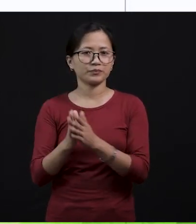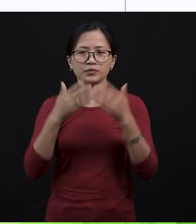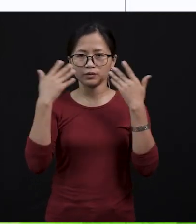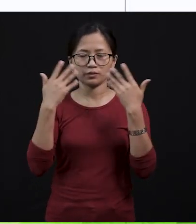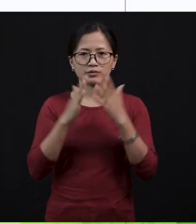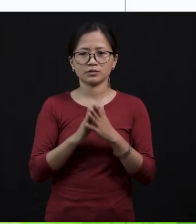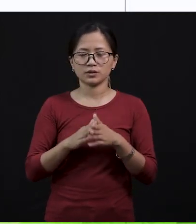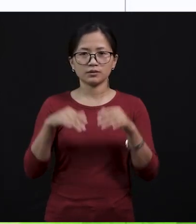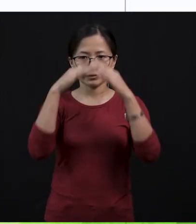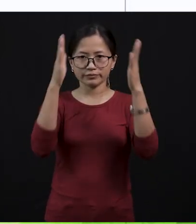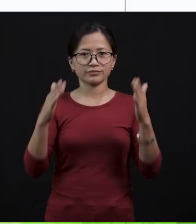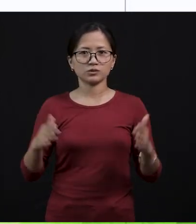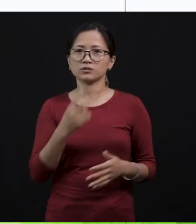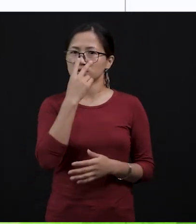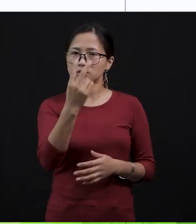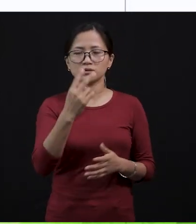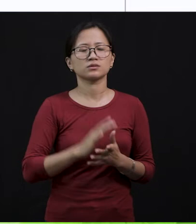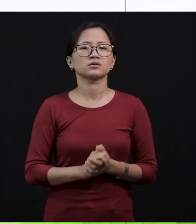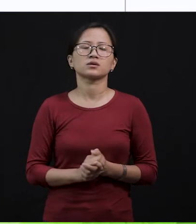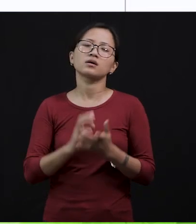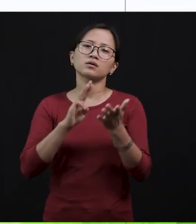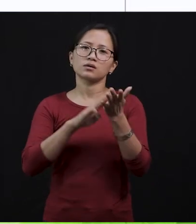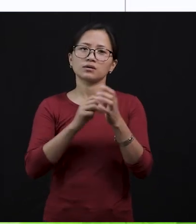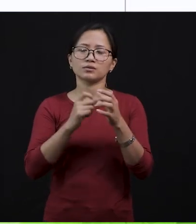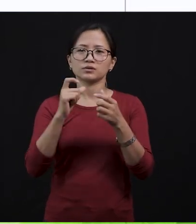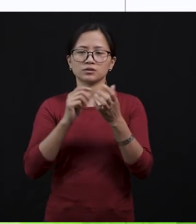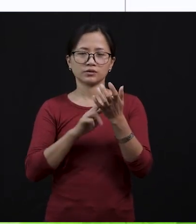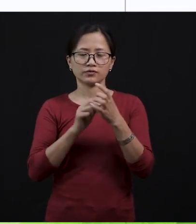in appearance. So that is our Macavity.